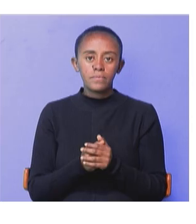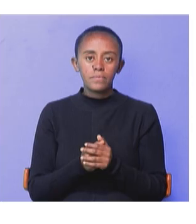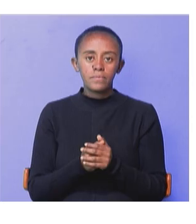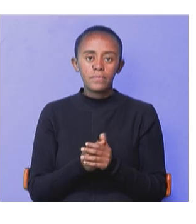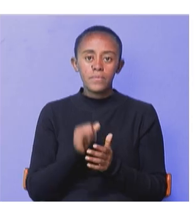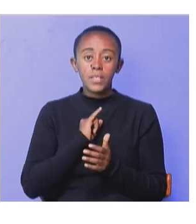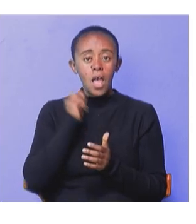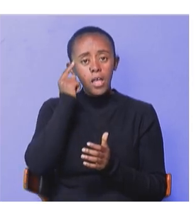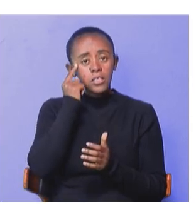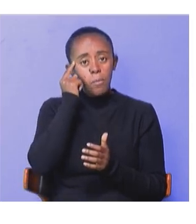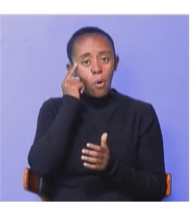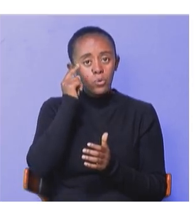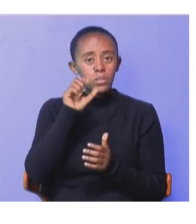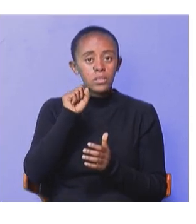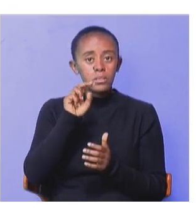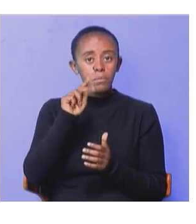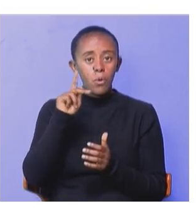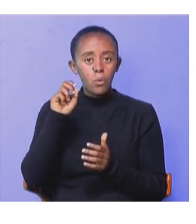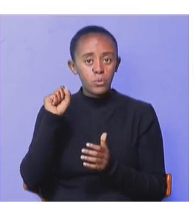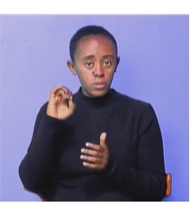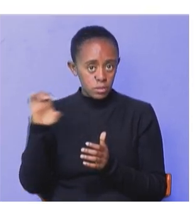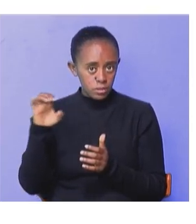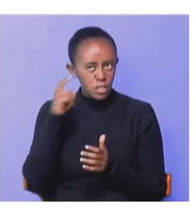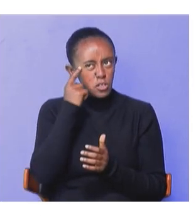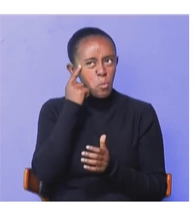I suppose